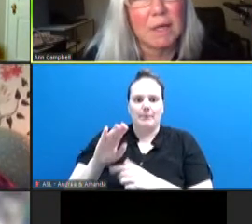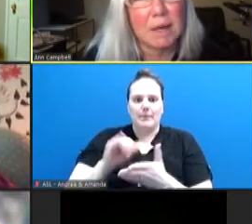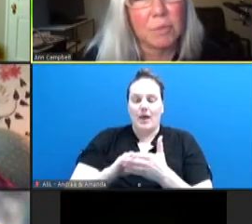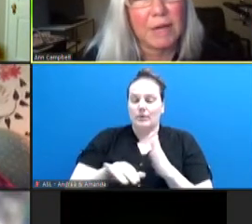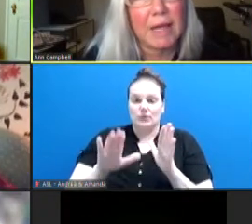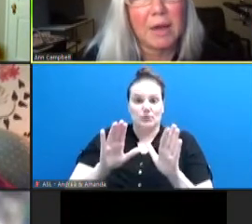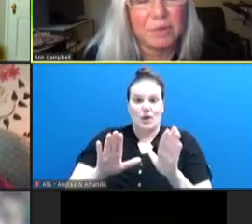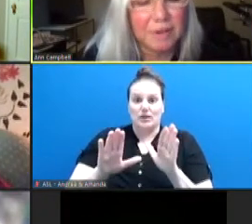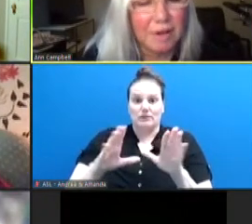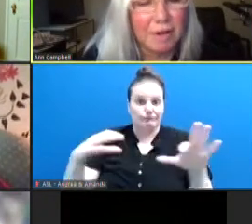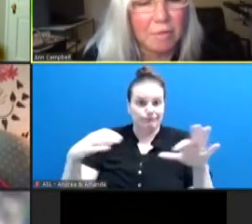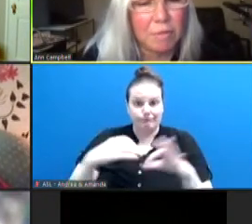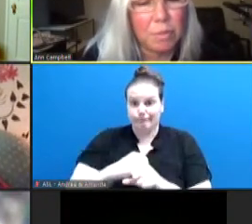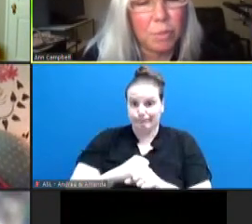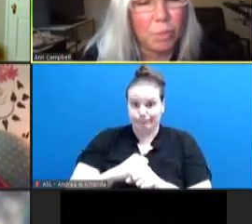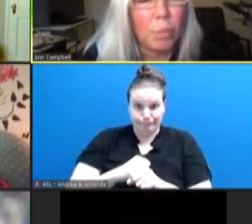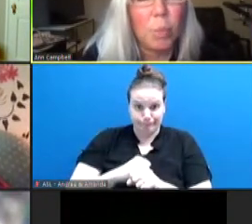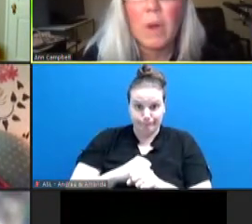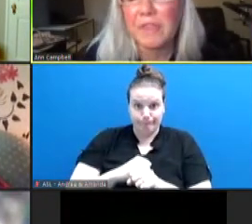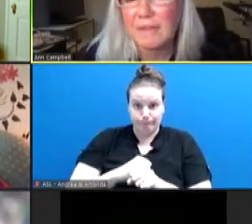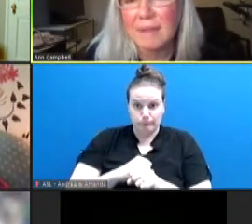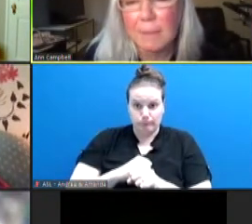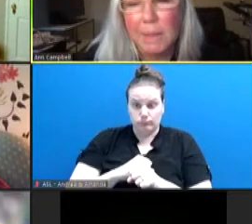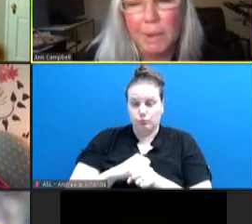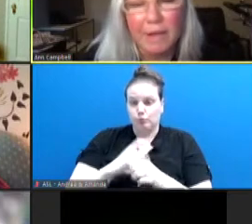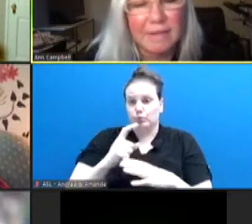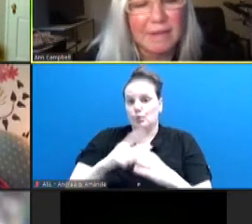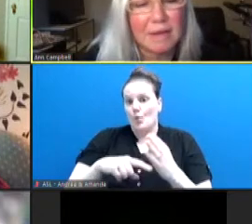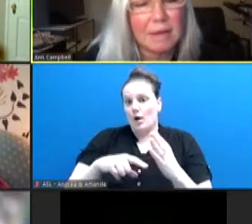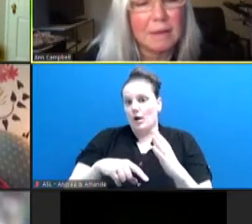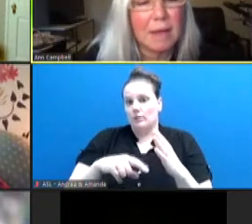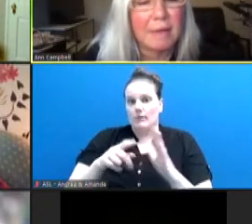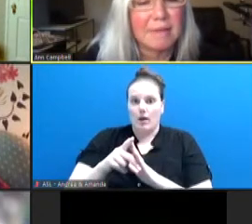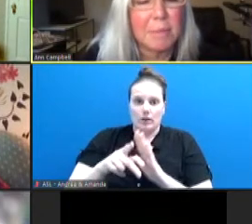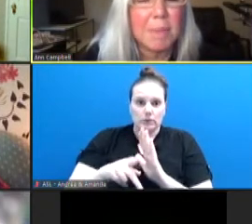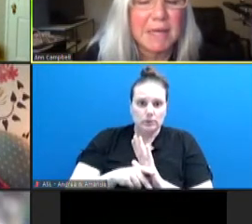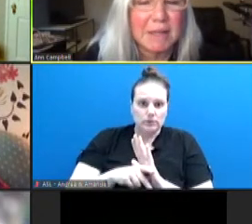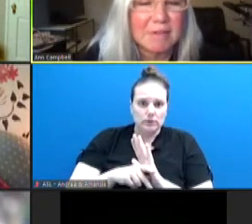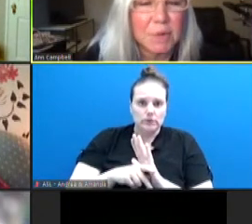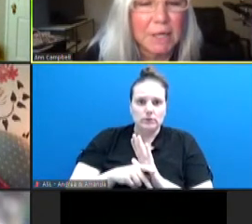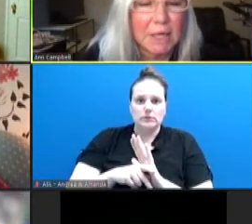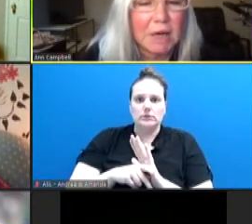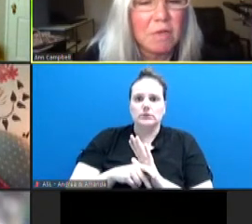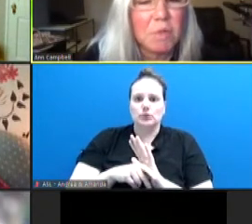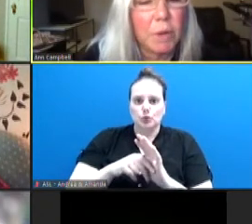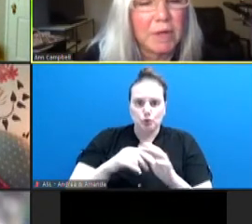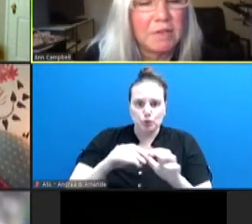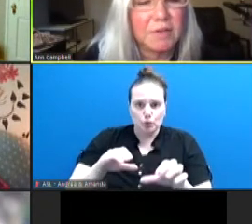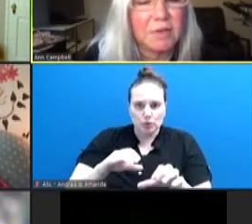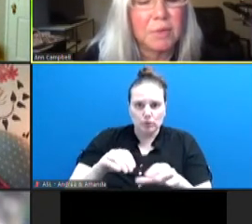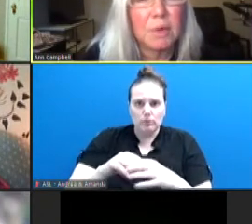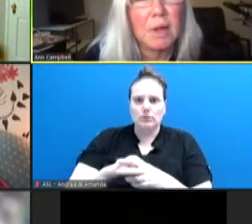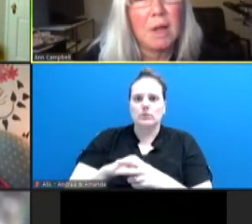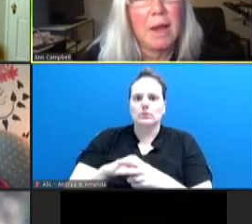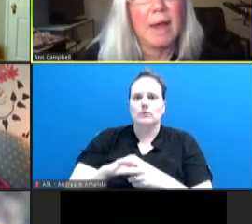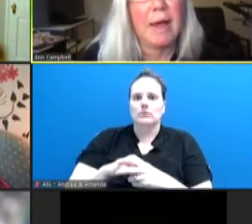great recount of what the settlement and policy subcommittee is doing. And I also wanted